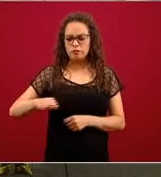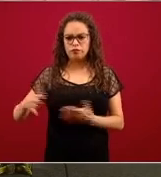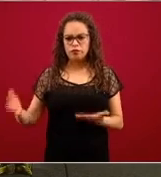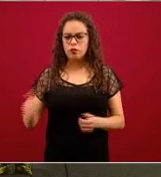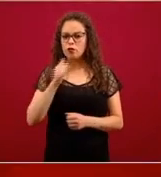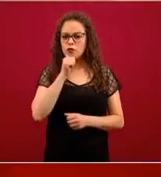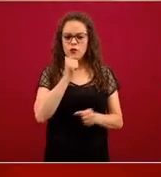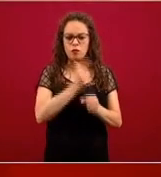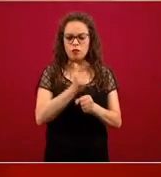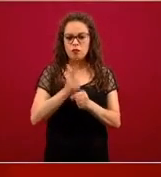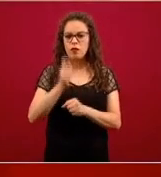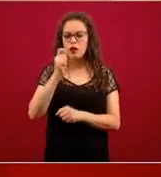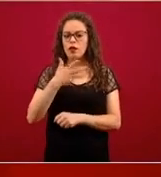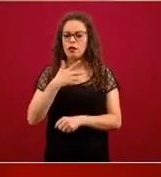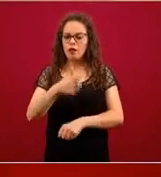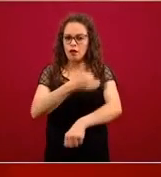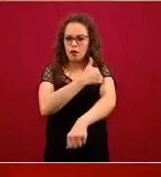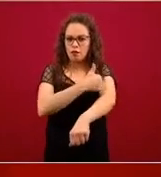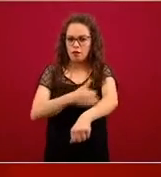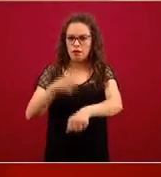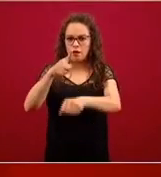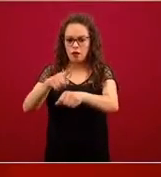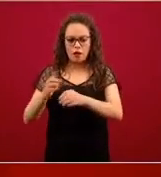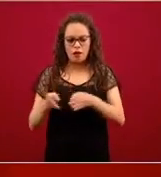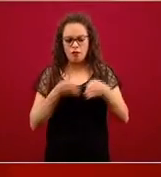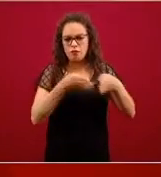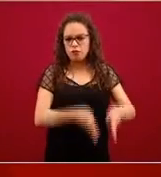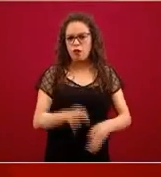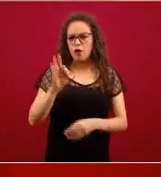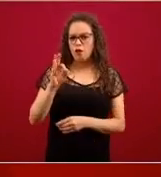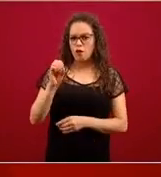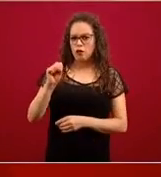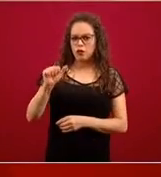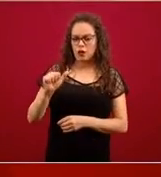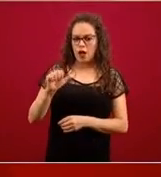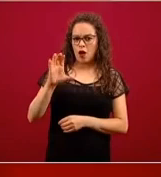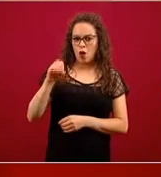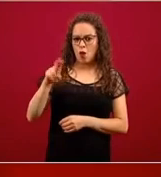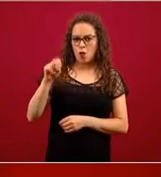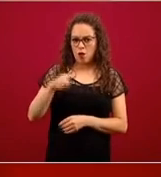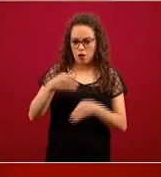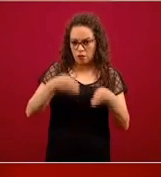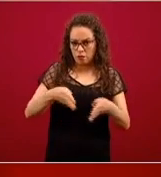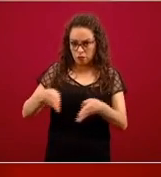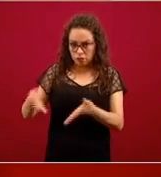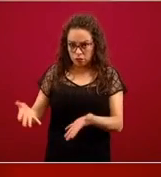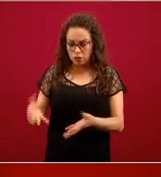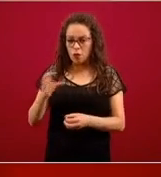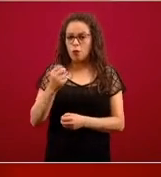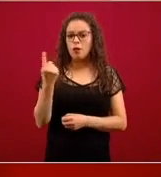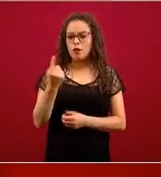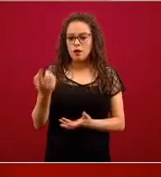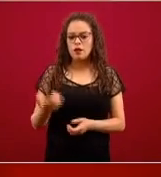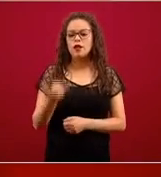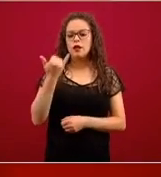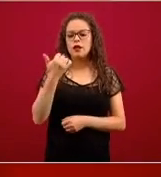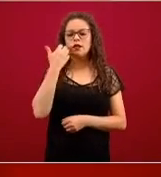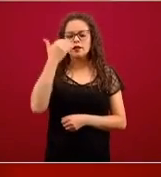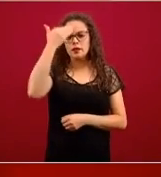Now, cadavers that haven't been identified, will those be going to a mass grave, an anonymous